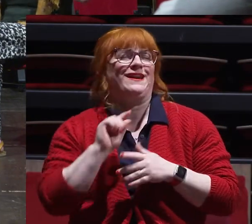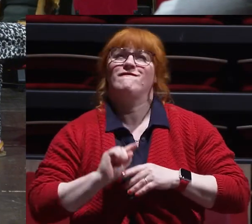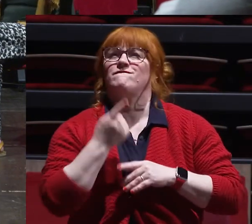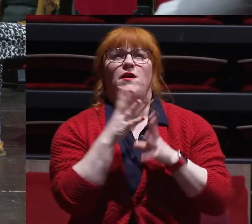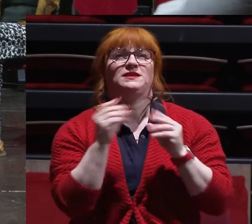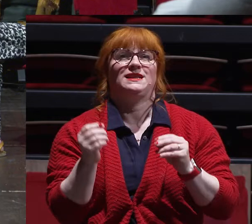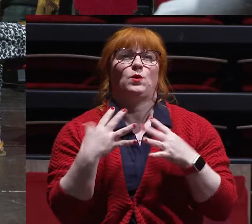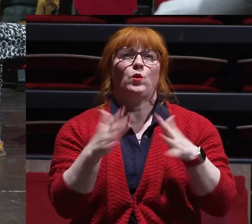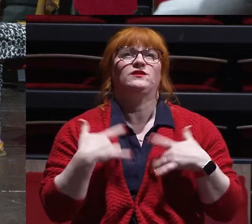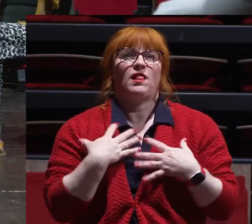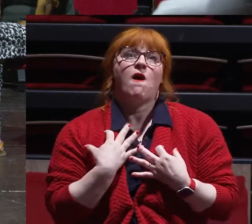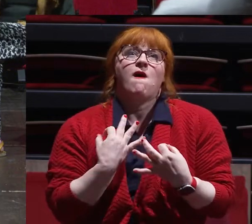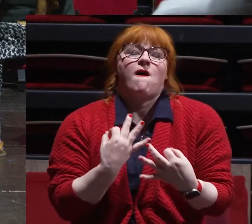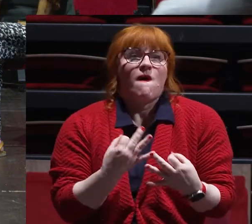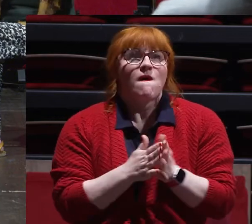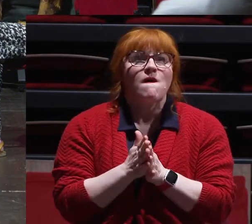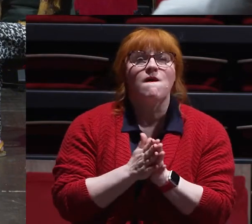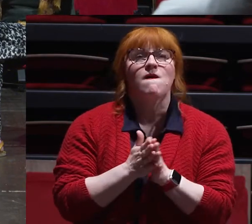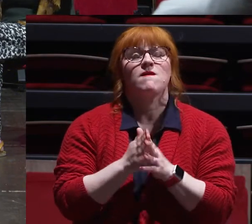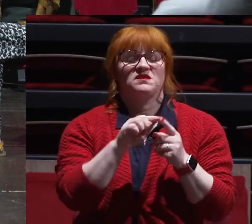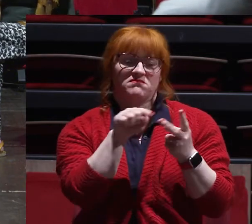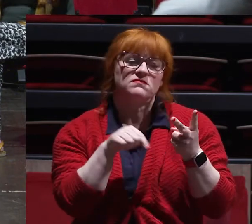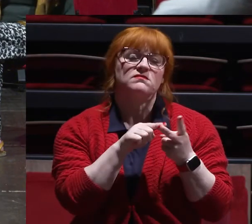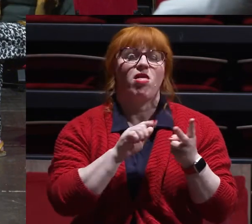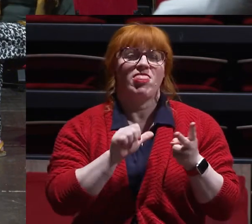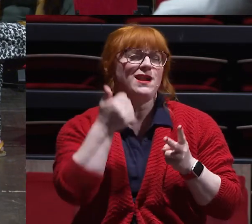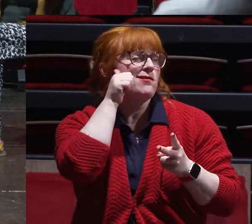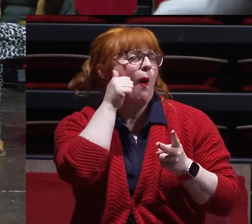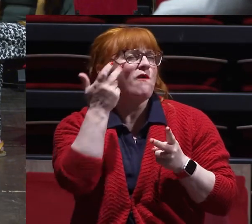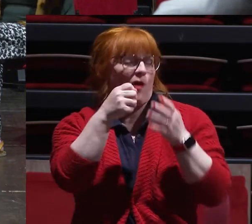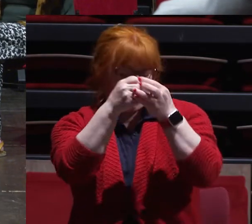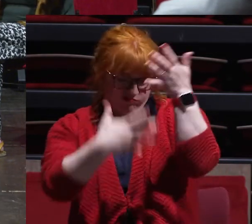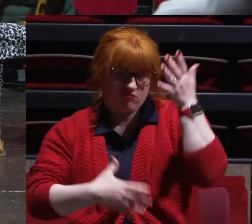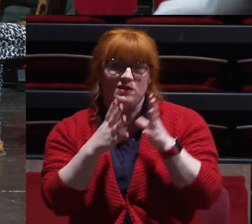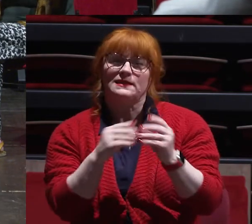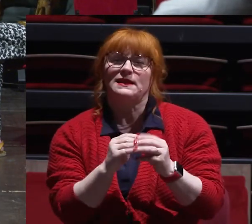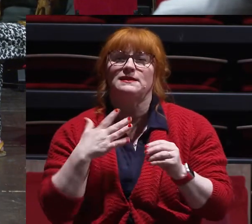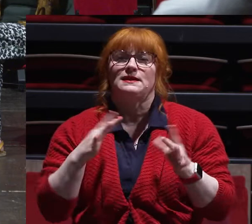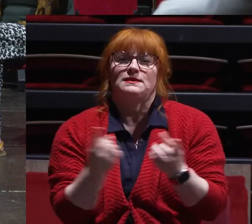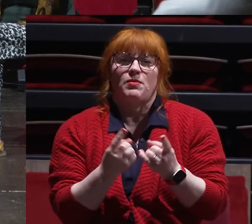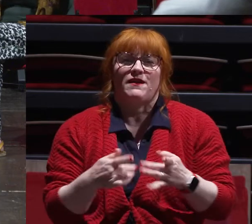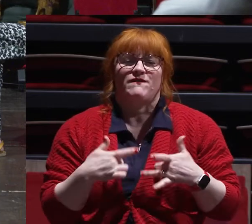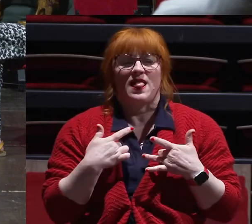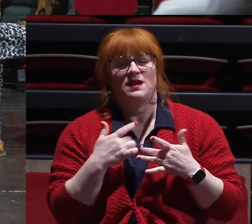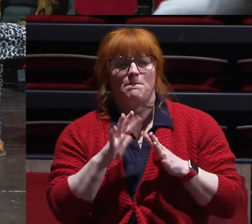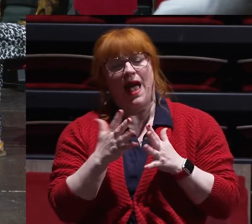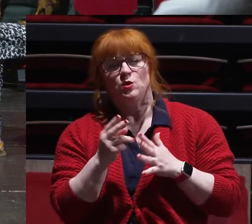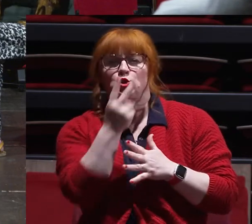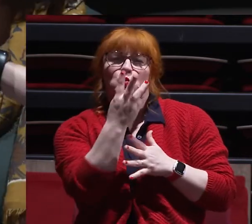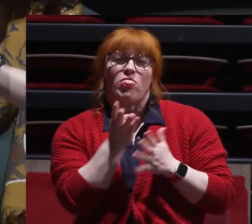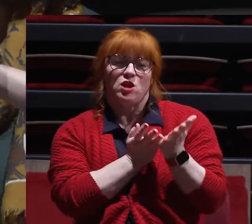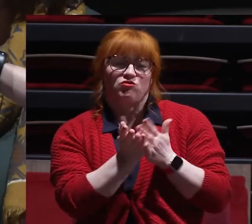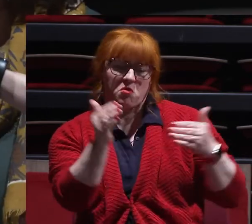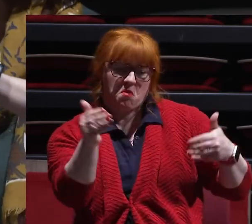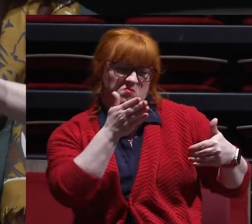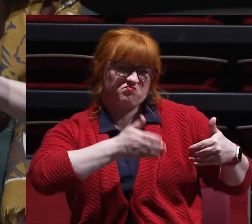scene that draws us in at the beginning. And then I need something that has some weight